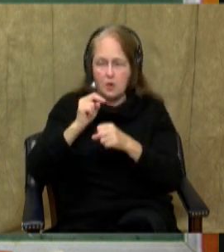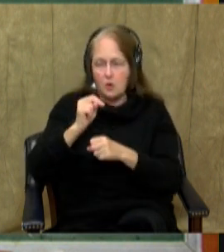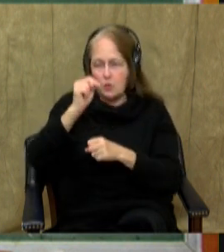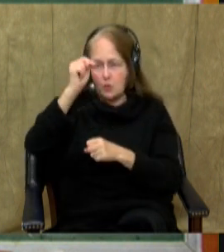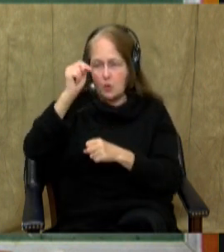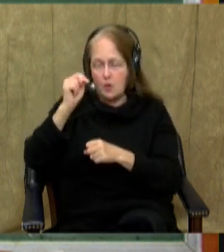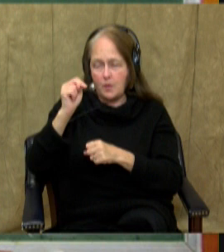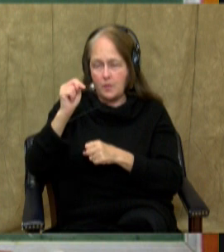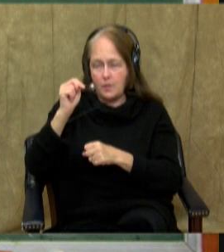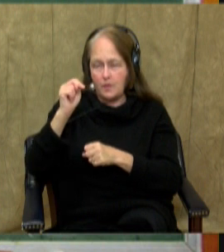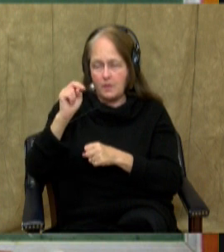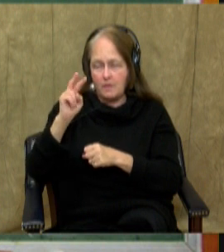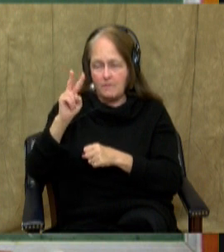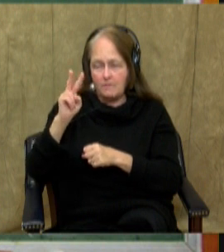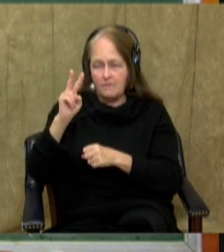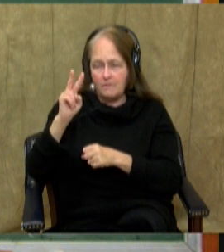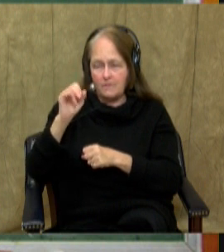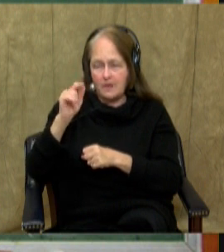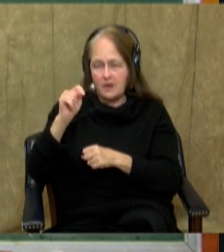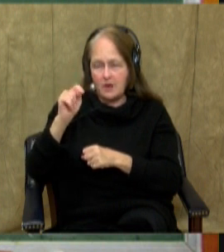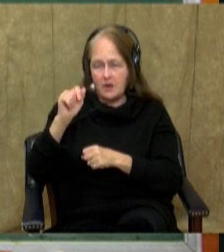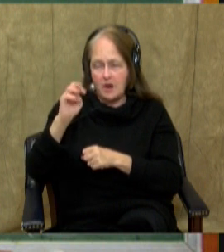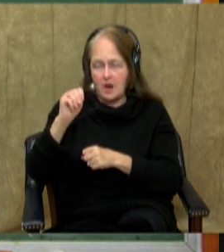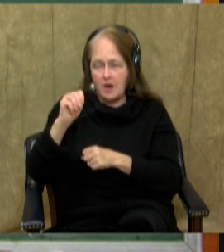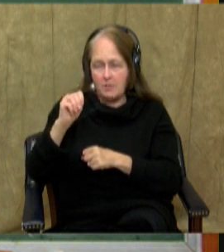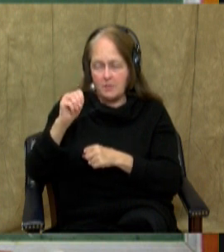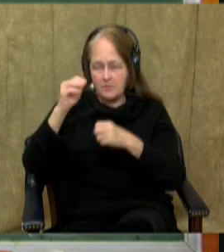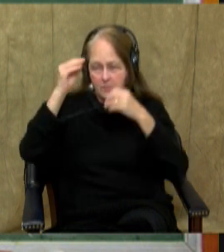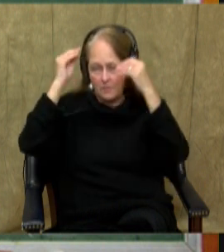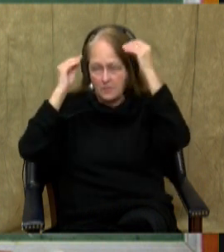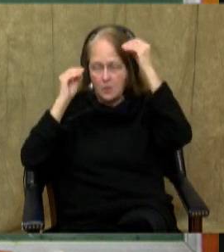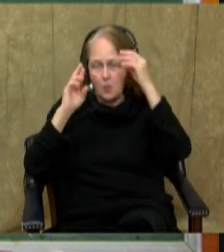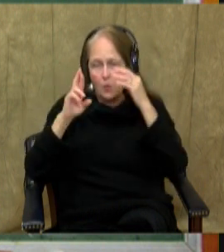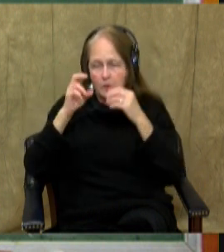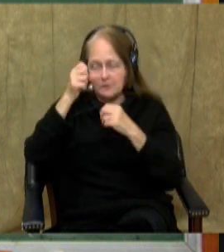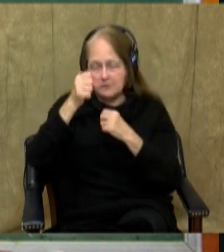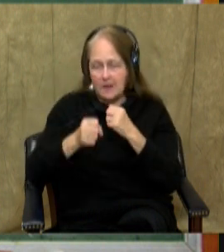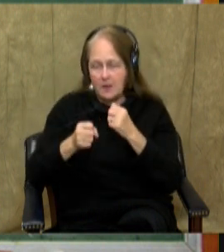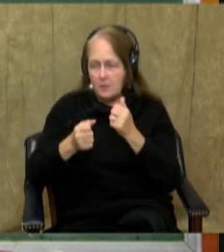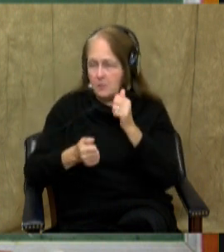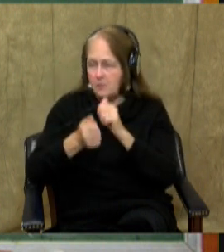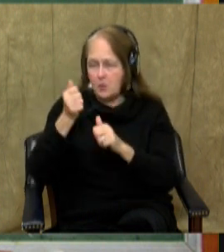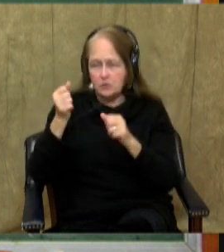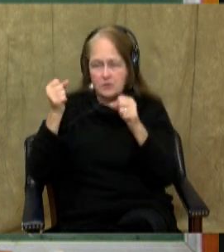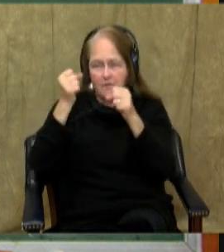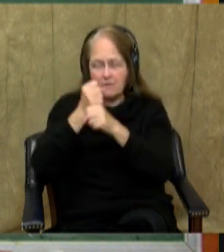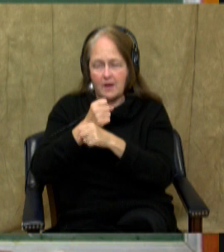or South Vietnam? I'll give you about 30 seconds.